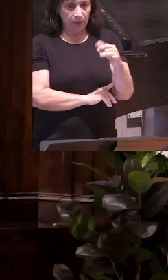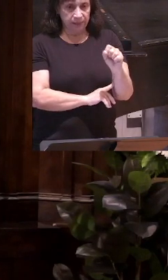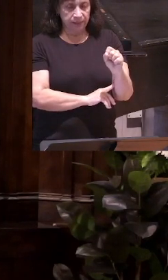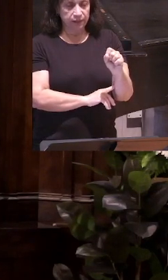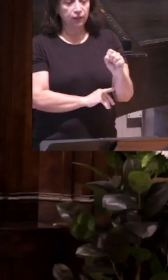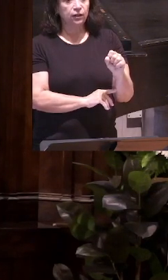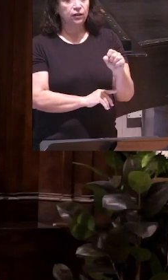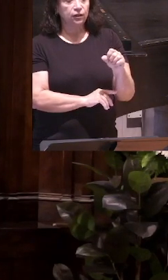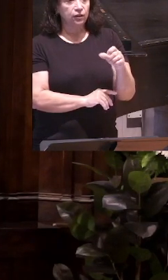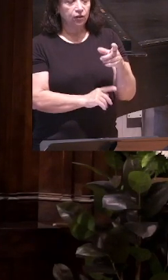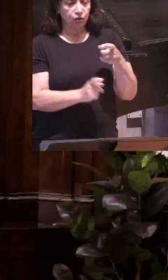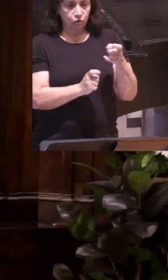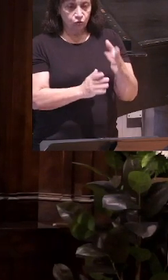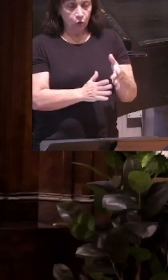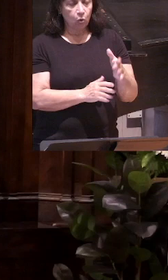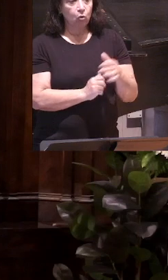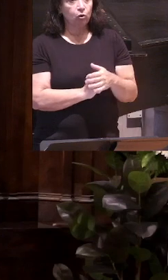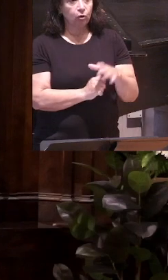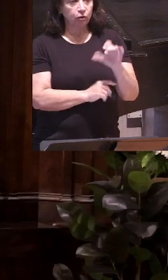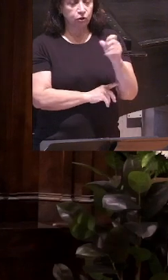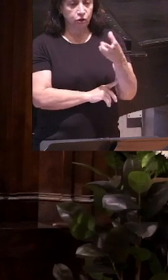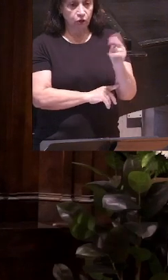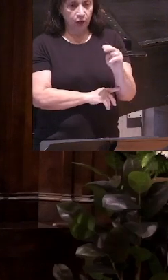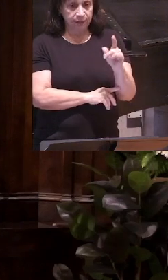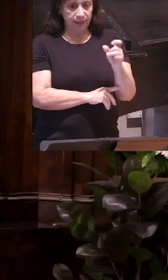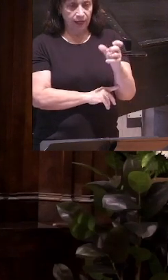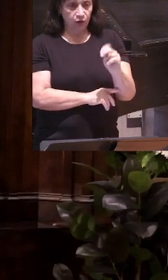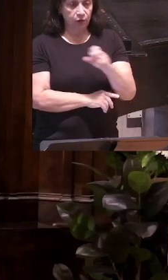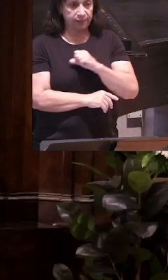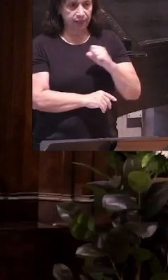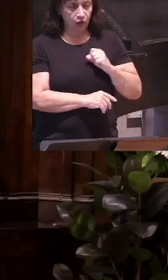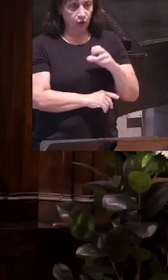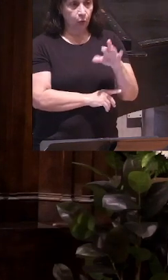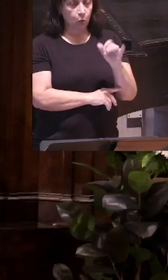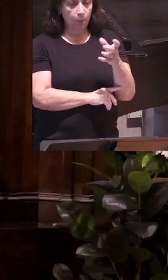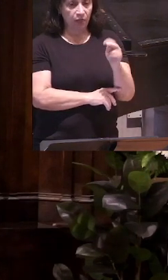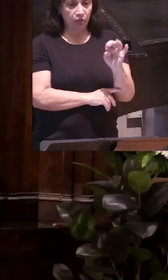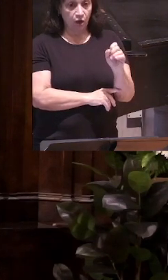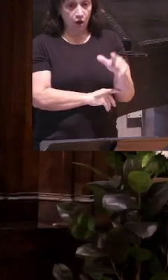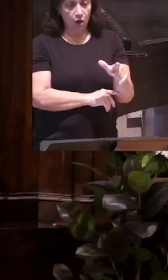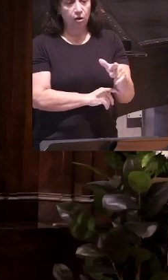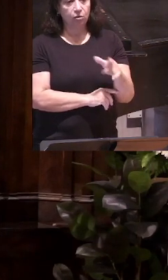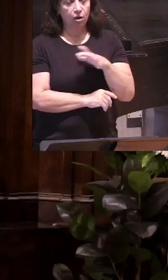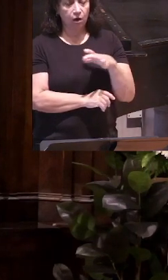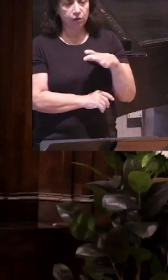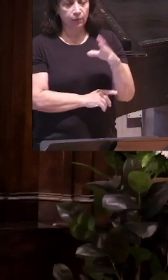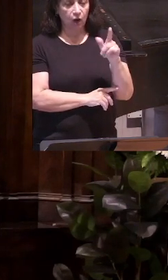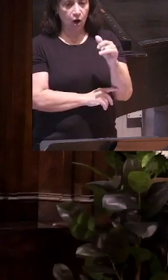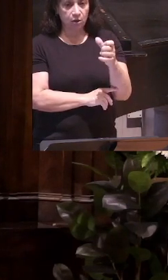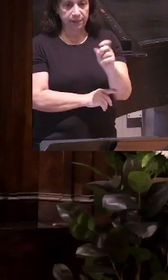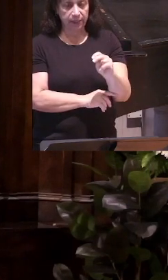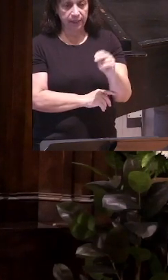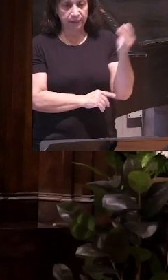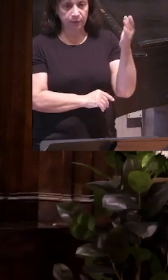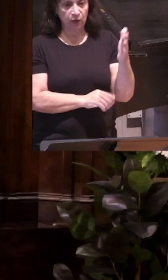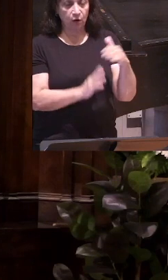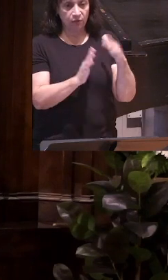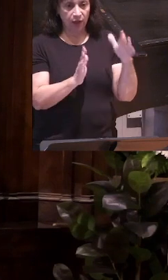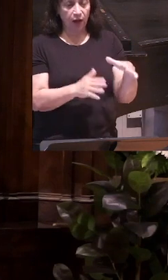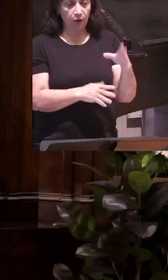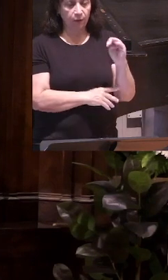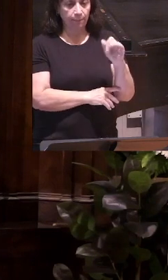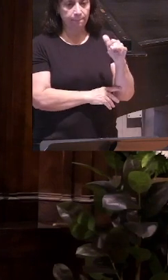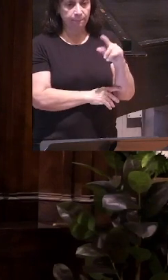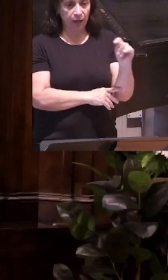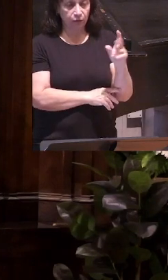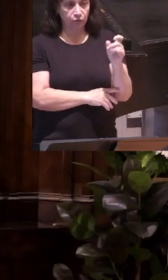Sean Scanlon, Senator Blumenthal, Congressman Larson, Speaker of the House Matt